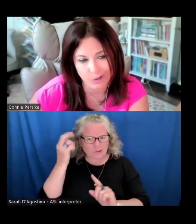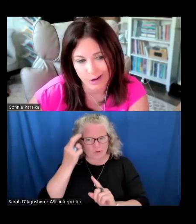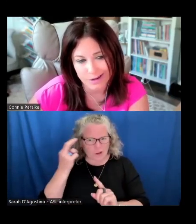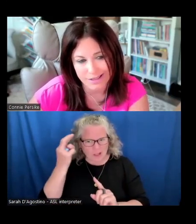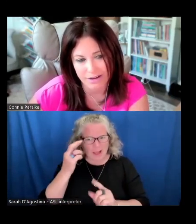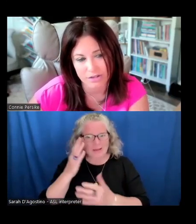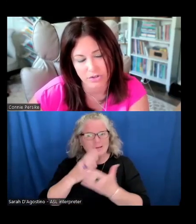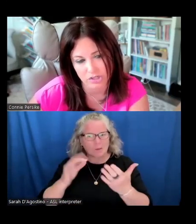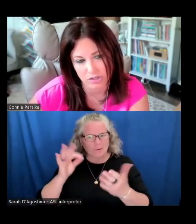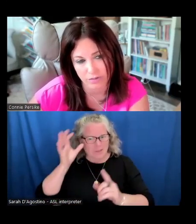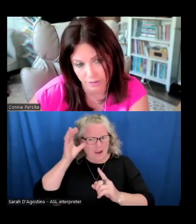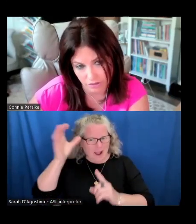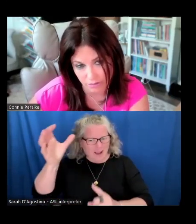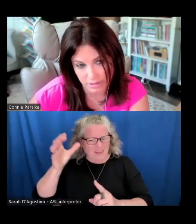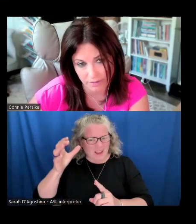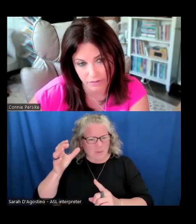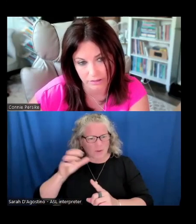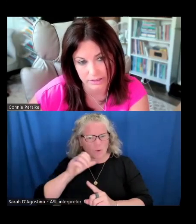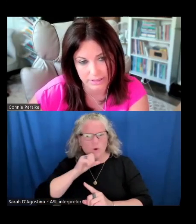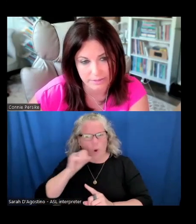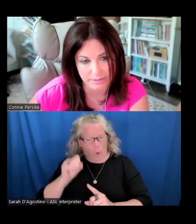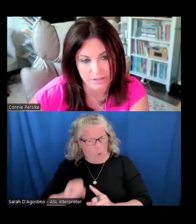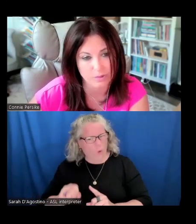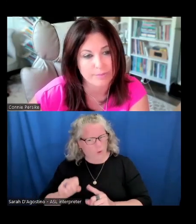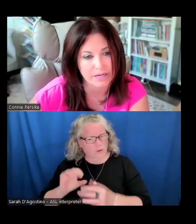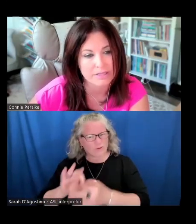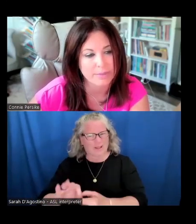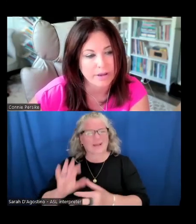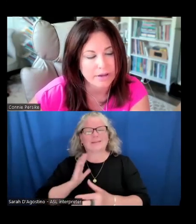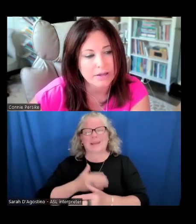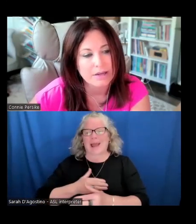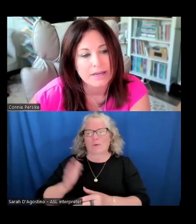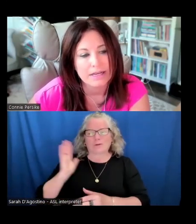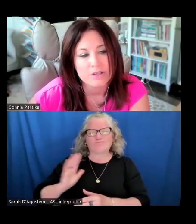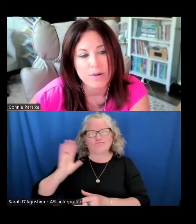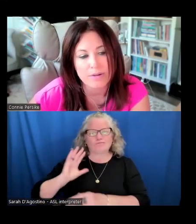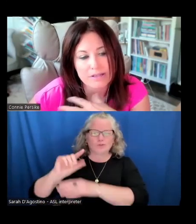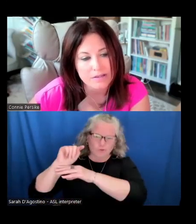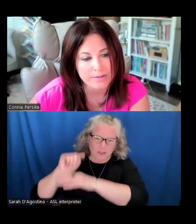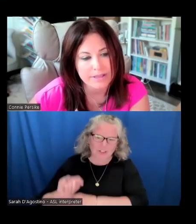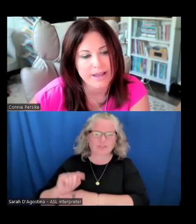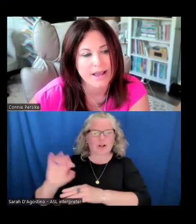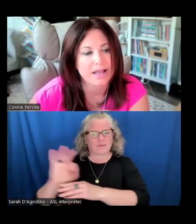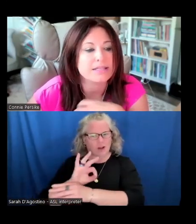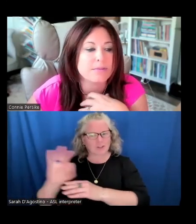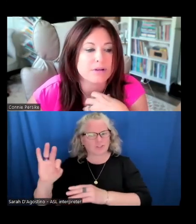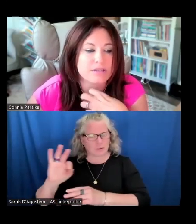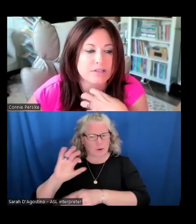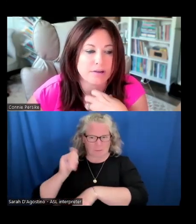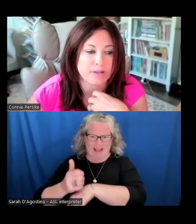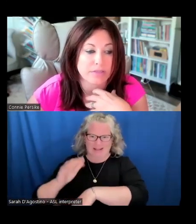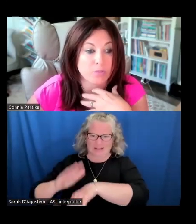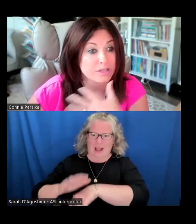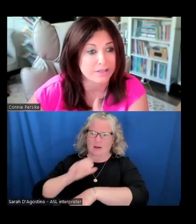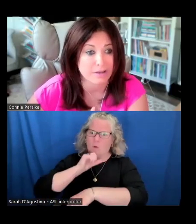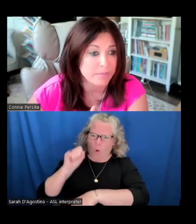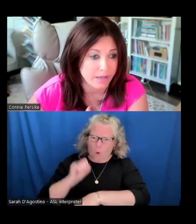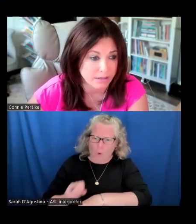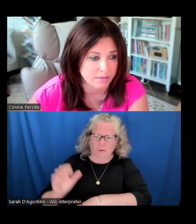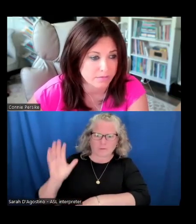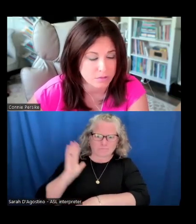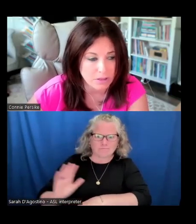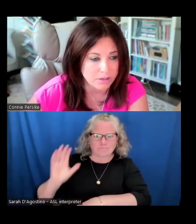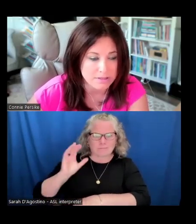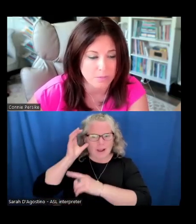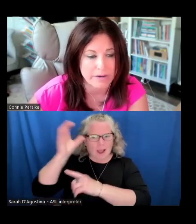concepts were that our traditional functional behavioral assessments were based upon. And so I want to start with that. I want to start with what's the